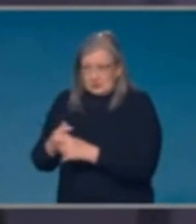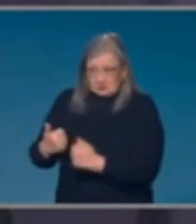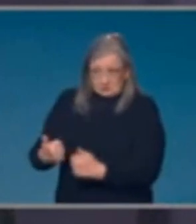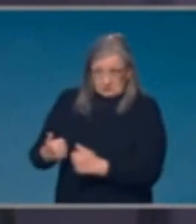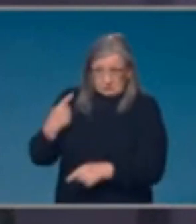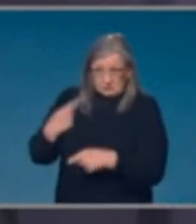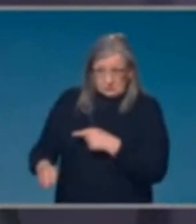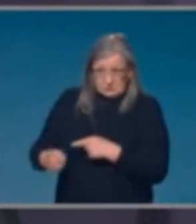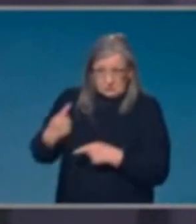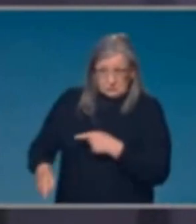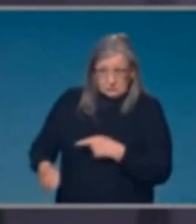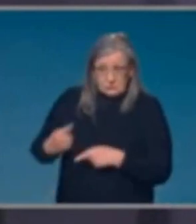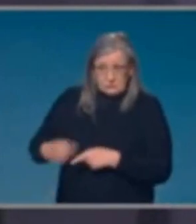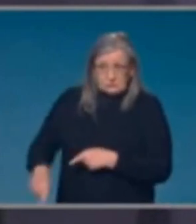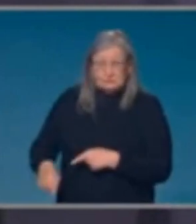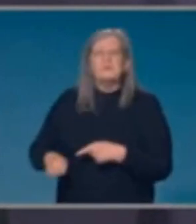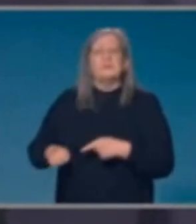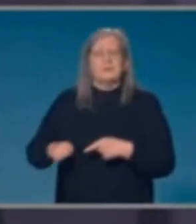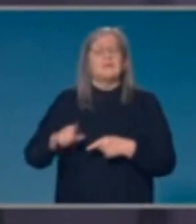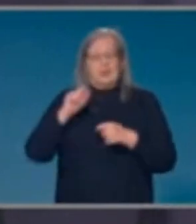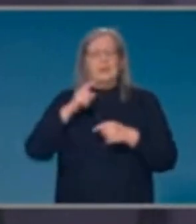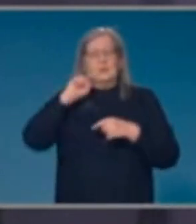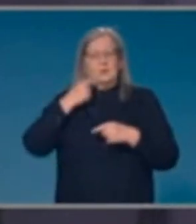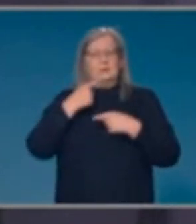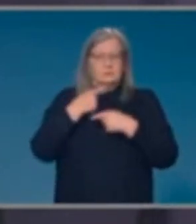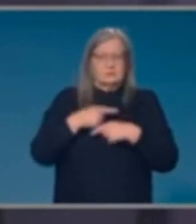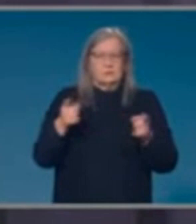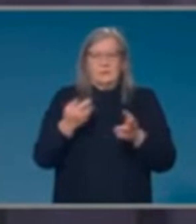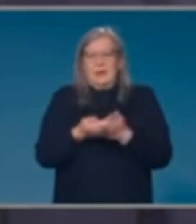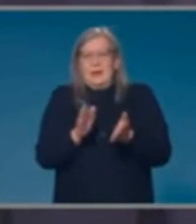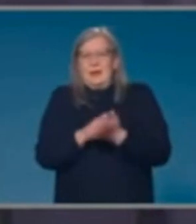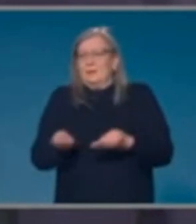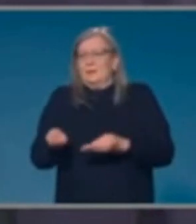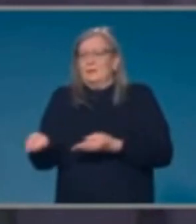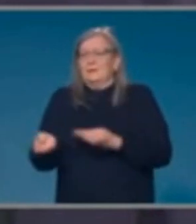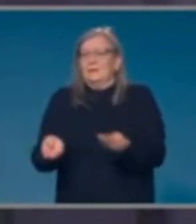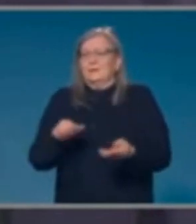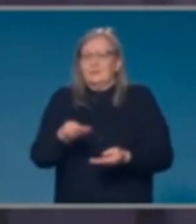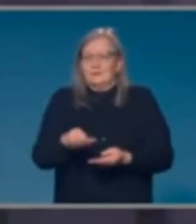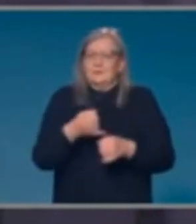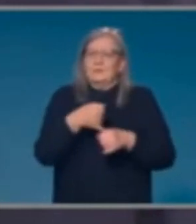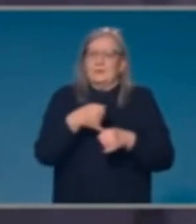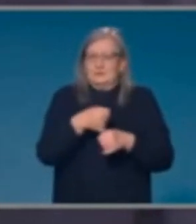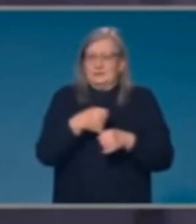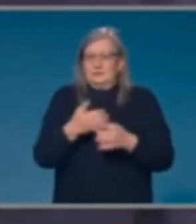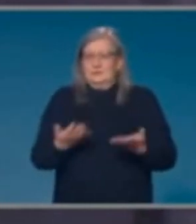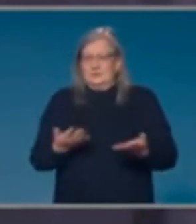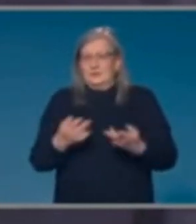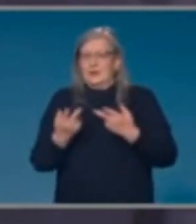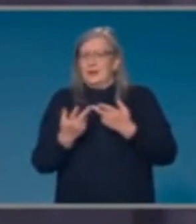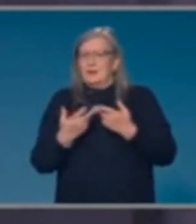the details of how these medicines will be used into the future. The only other thing I just wanted to mention